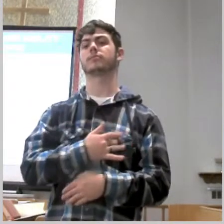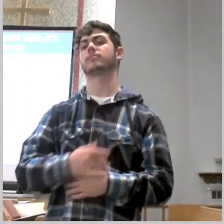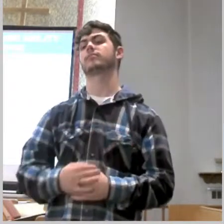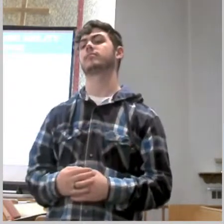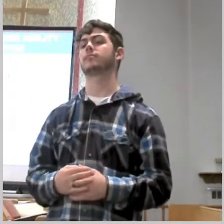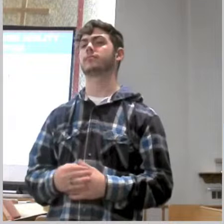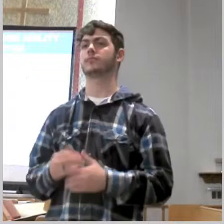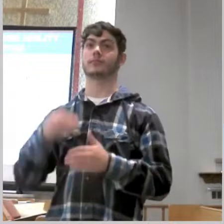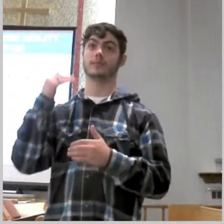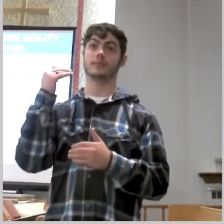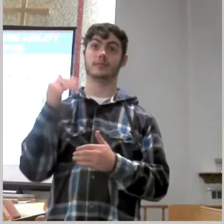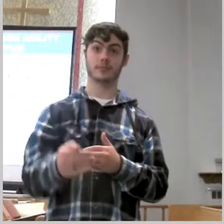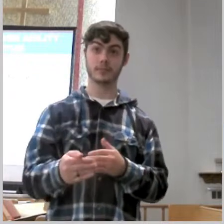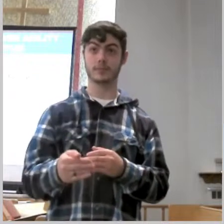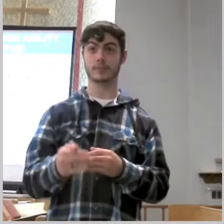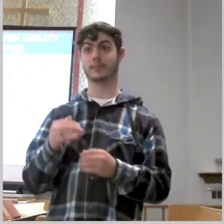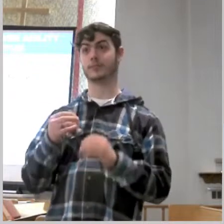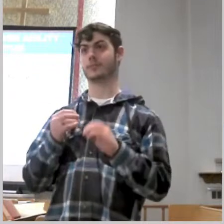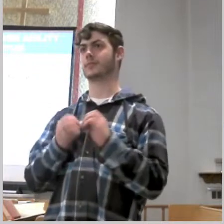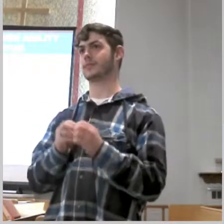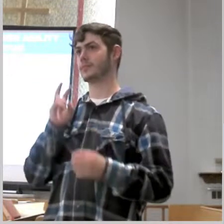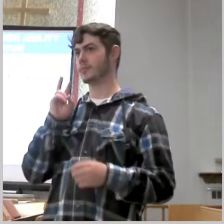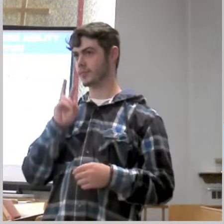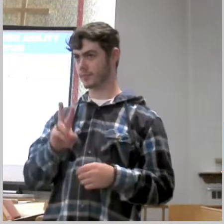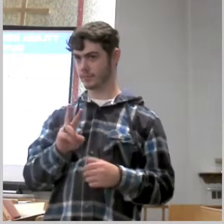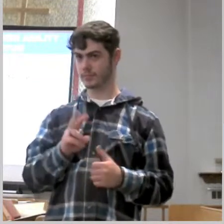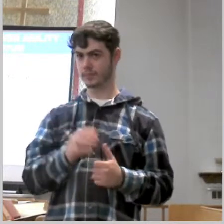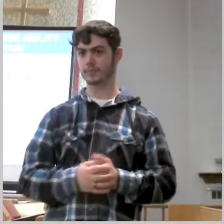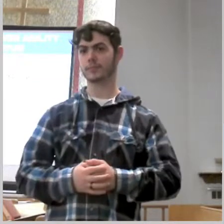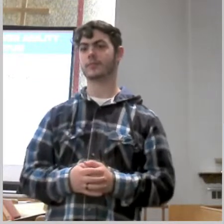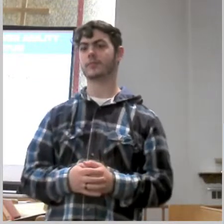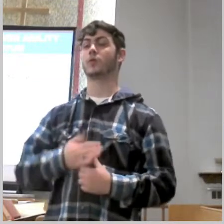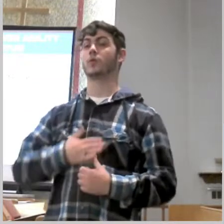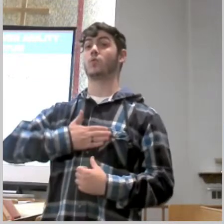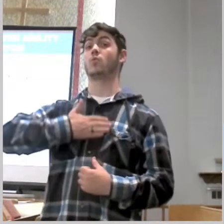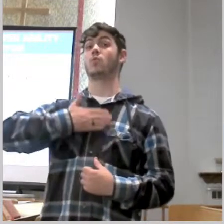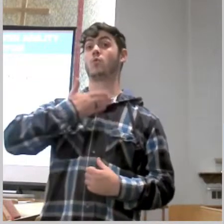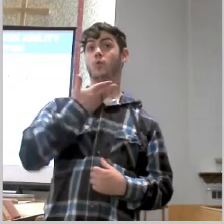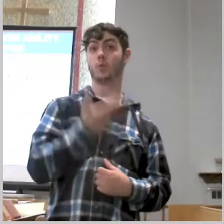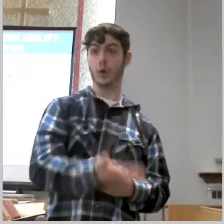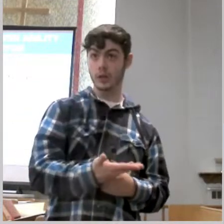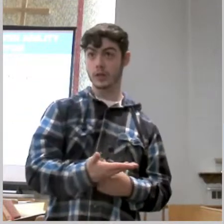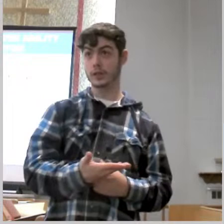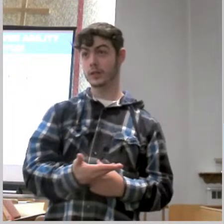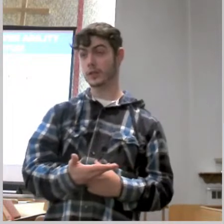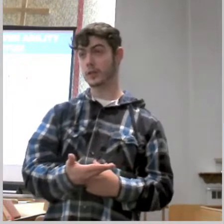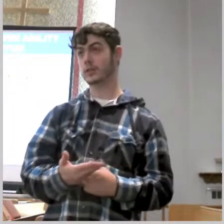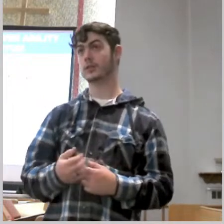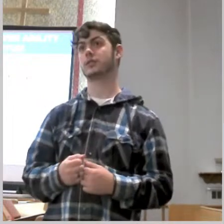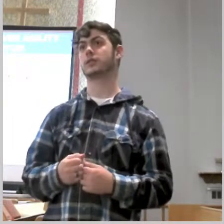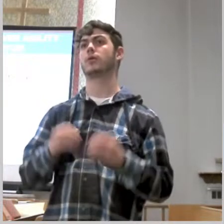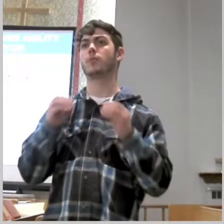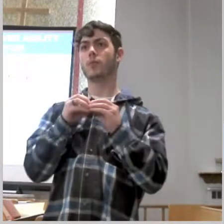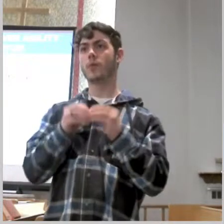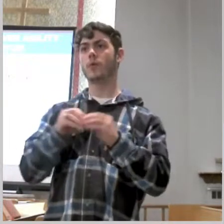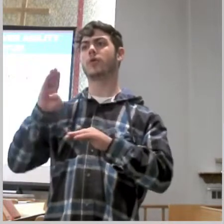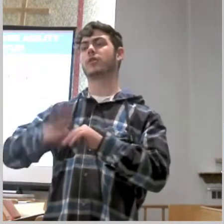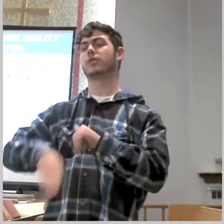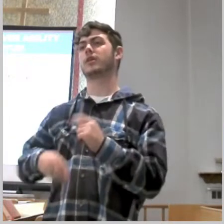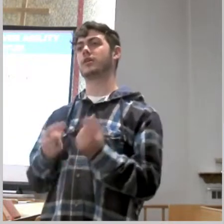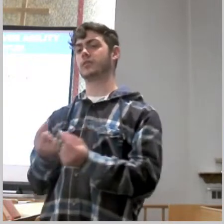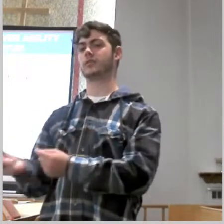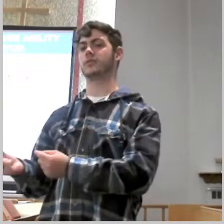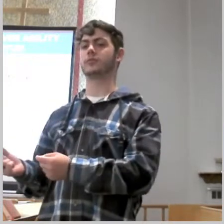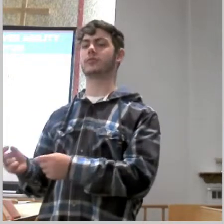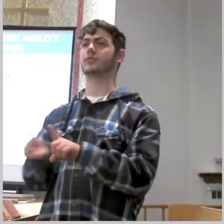next divine mathematical equation. Willingness over ability equals momentum.